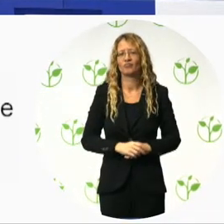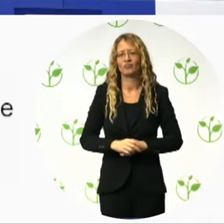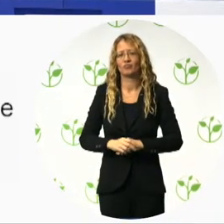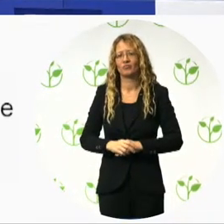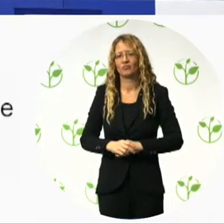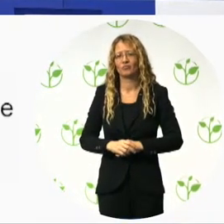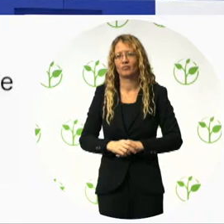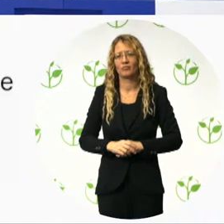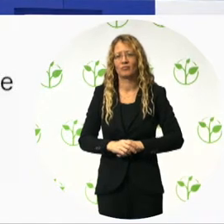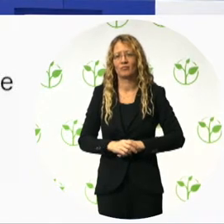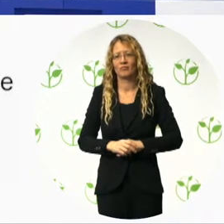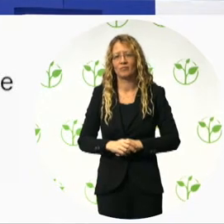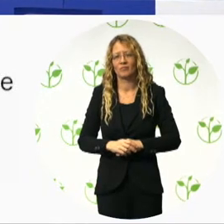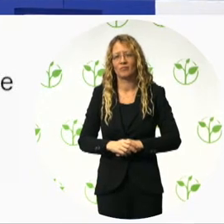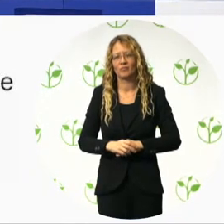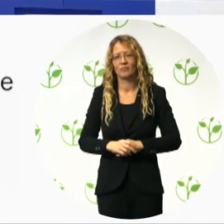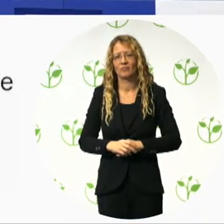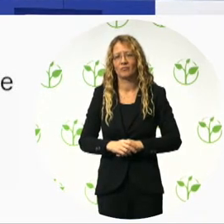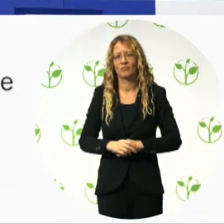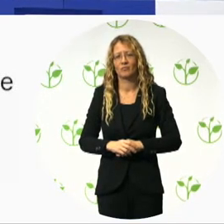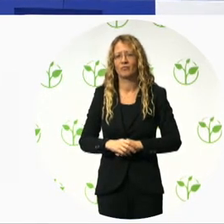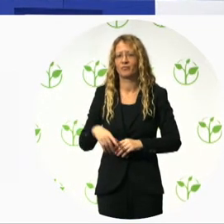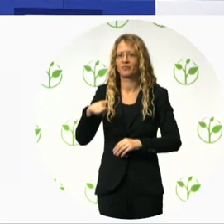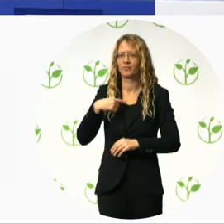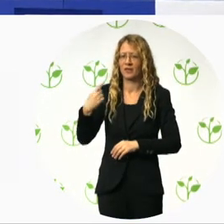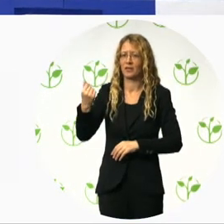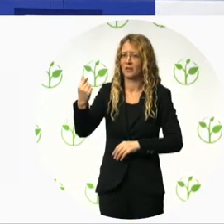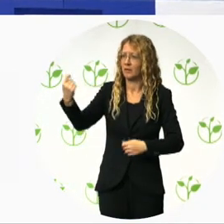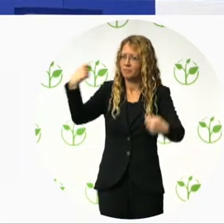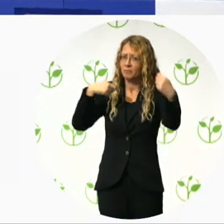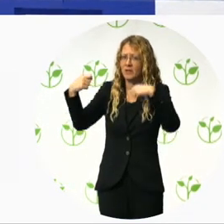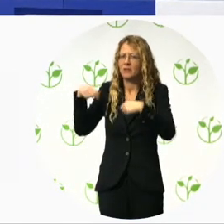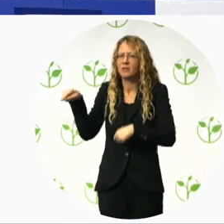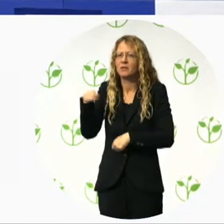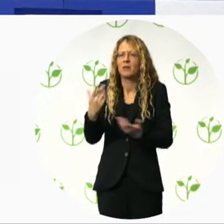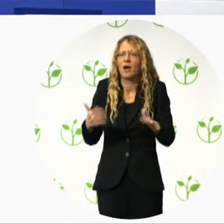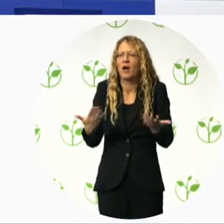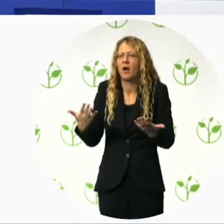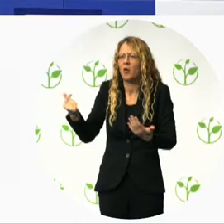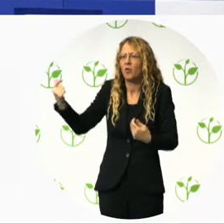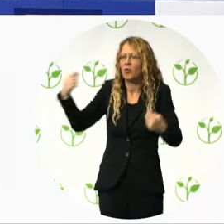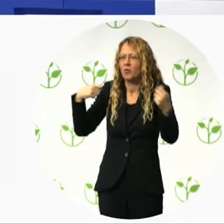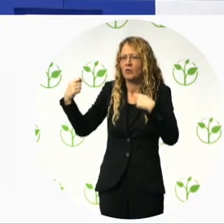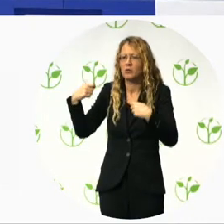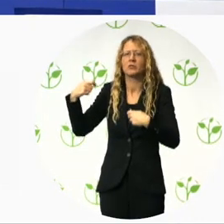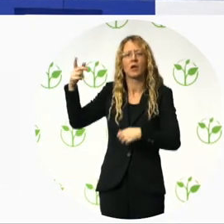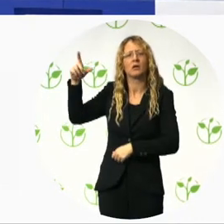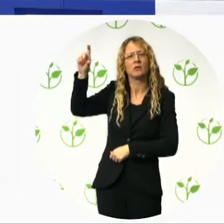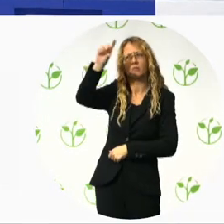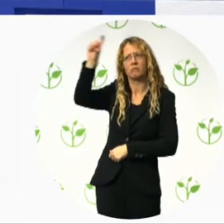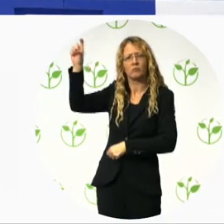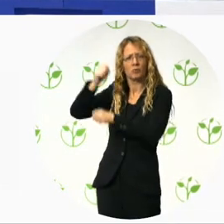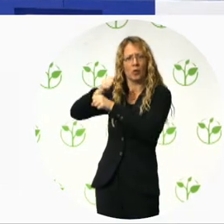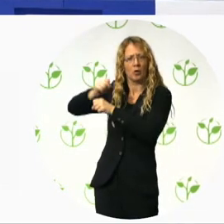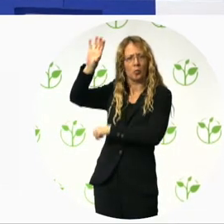companies that are paying to be accessible. And be accessible is a way to promoting, is the new, will be the new marketing. So